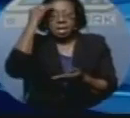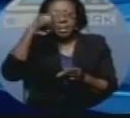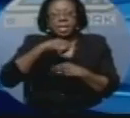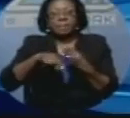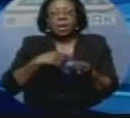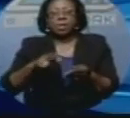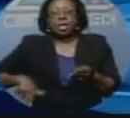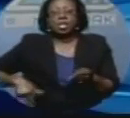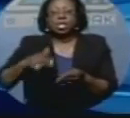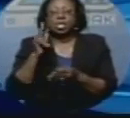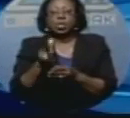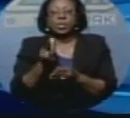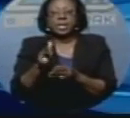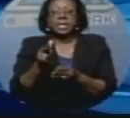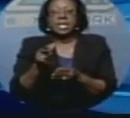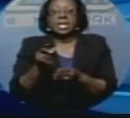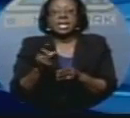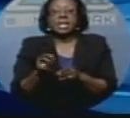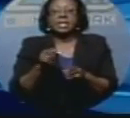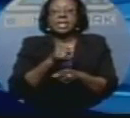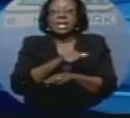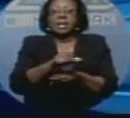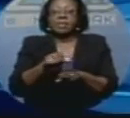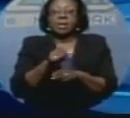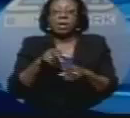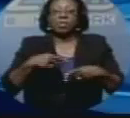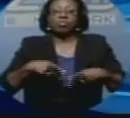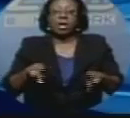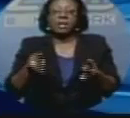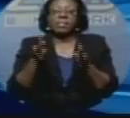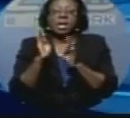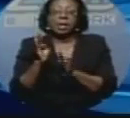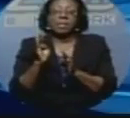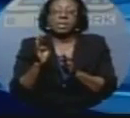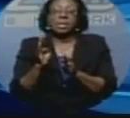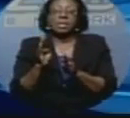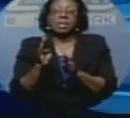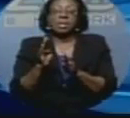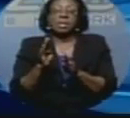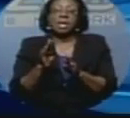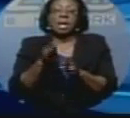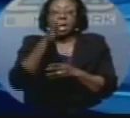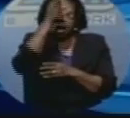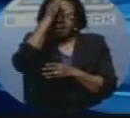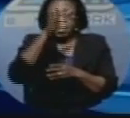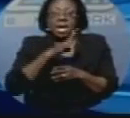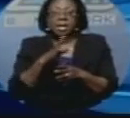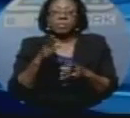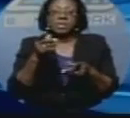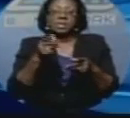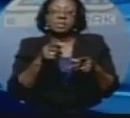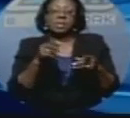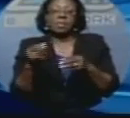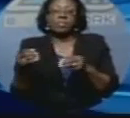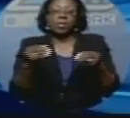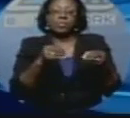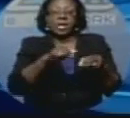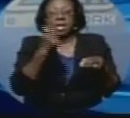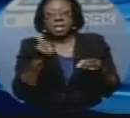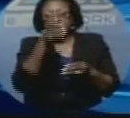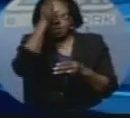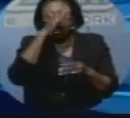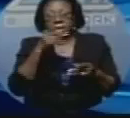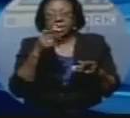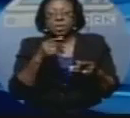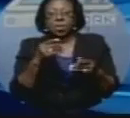sometime around 6:15, a male and a female, while at their Deadman's Reef residence, was reportedly approached by a man dressed in dark clothing,